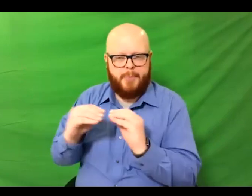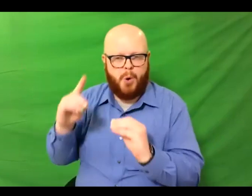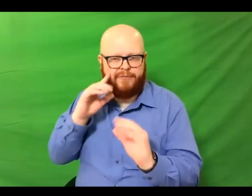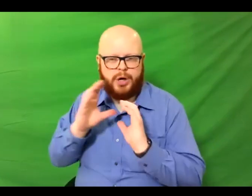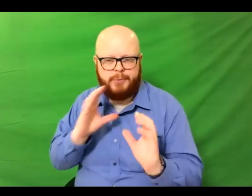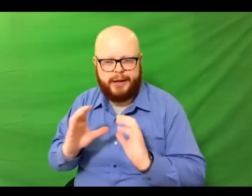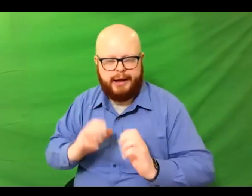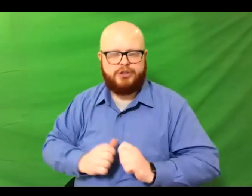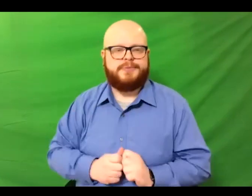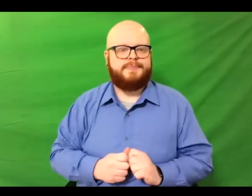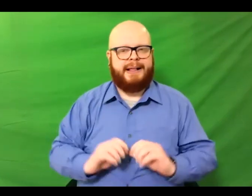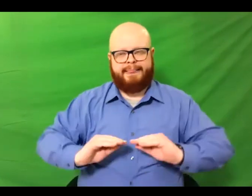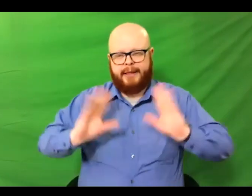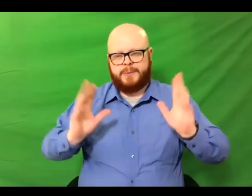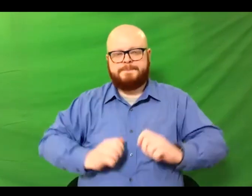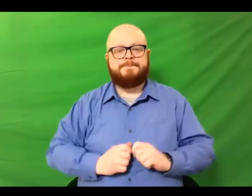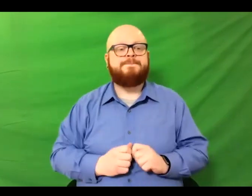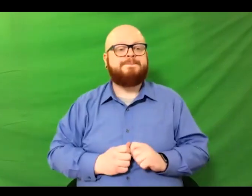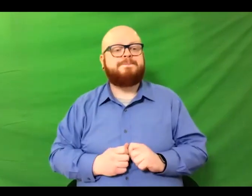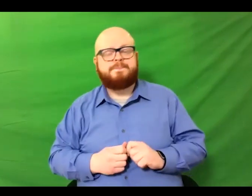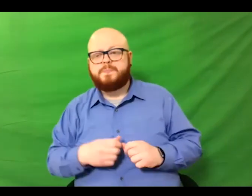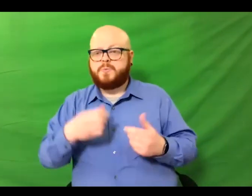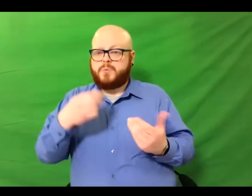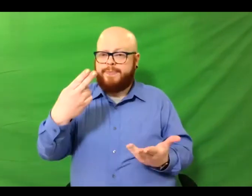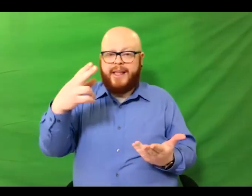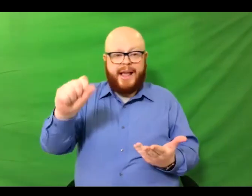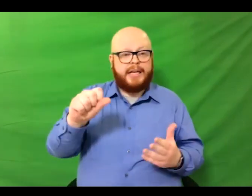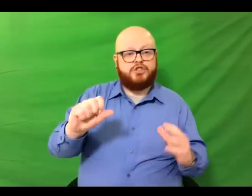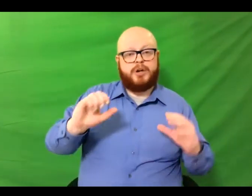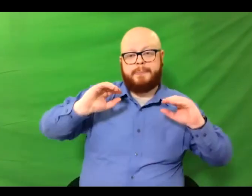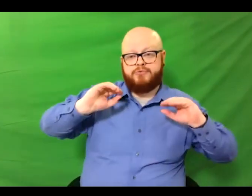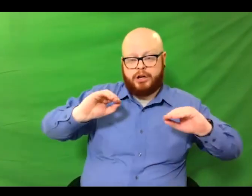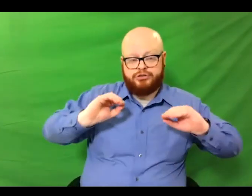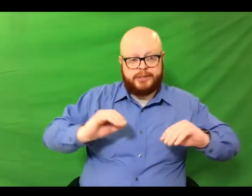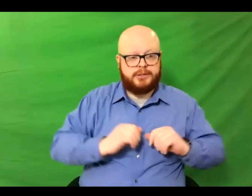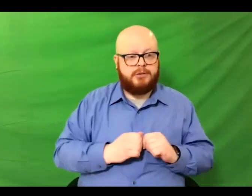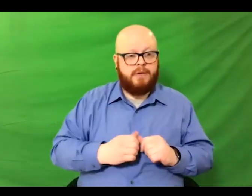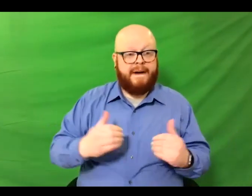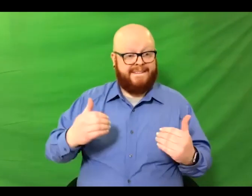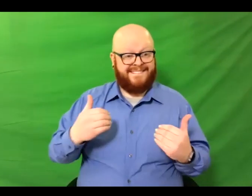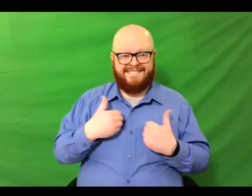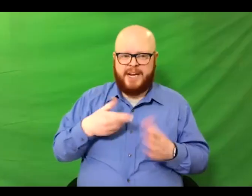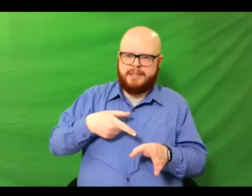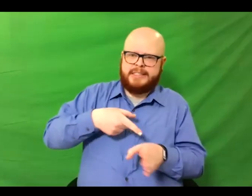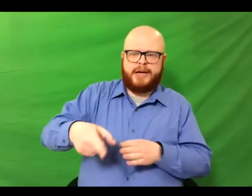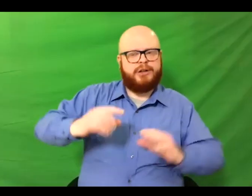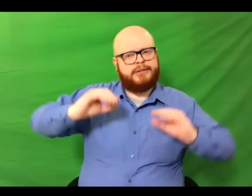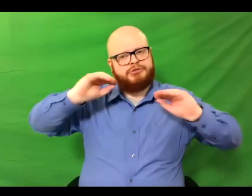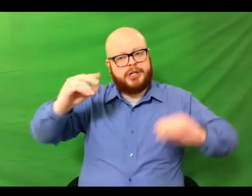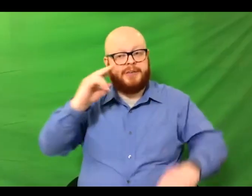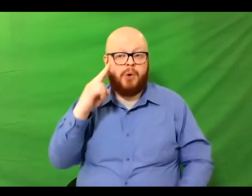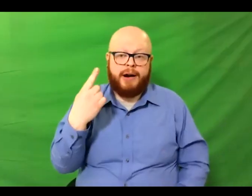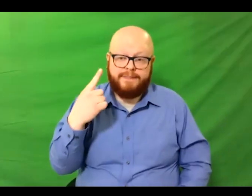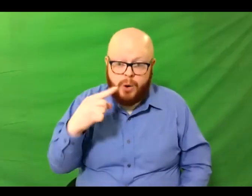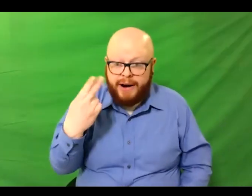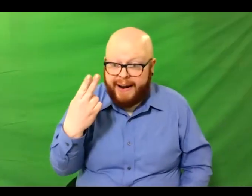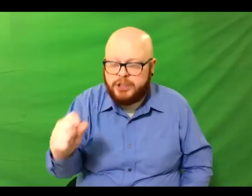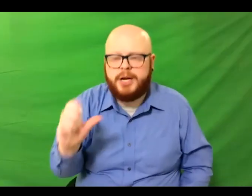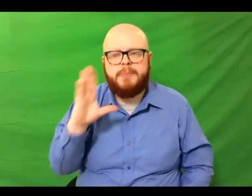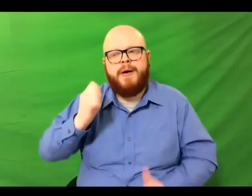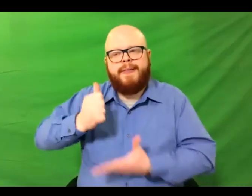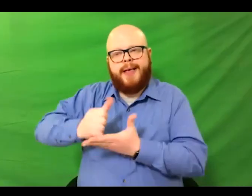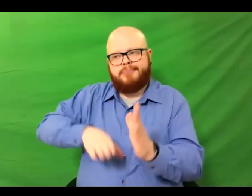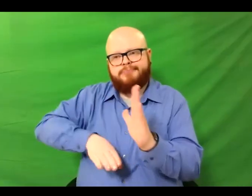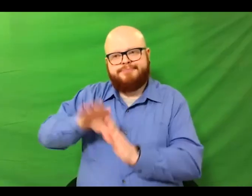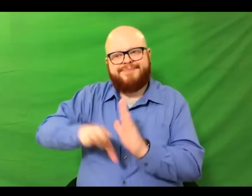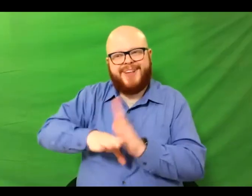Hand shape instruction. So having specific hand shape standards and instruction, specialized instruction, can help support the development of the following